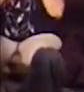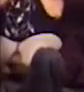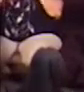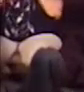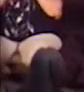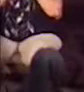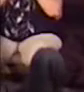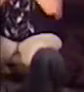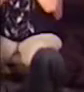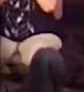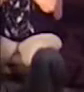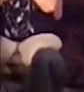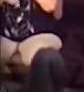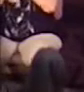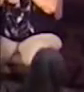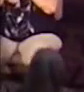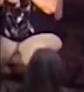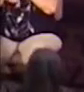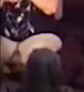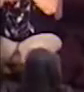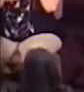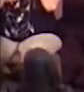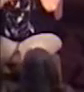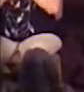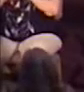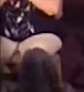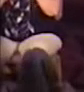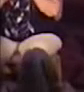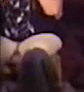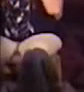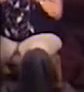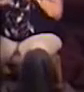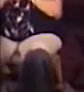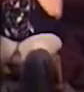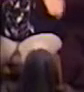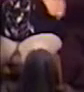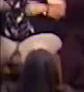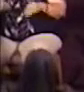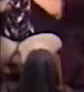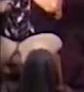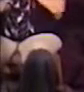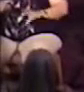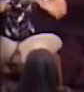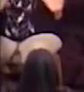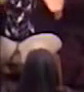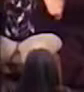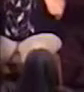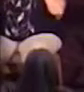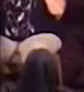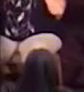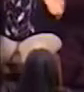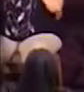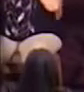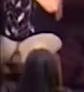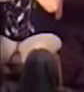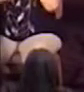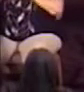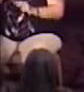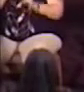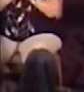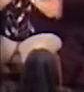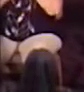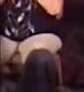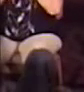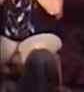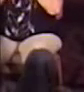of a church, if every single person in the body of Christ does not have an attitude of humility, it is a barrier